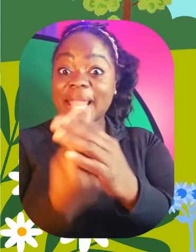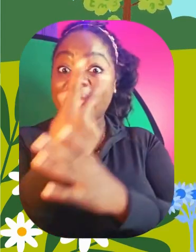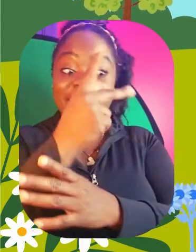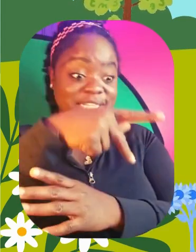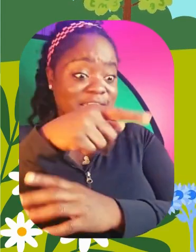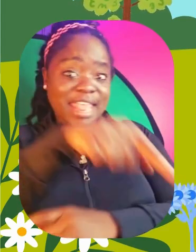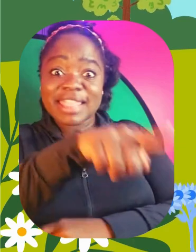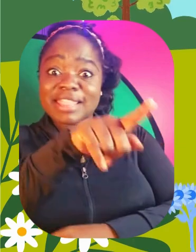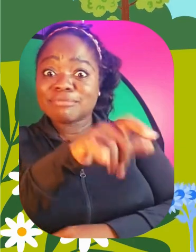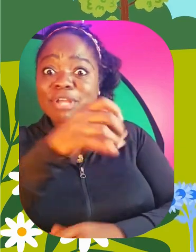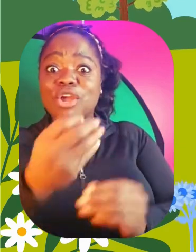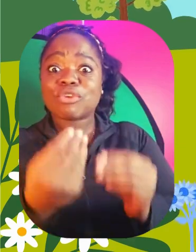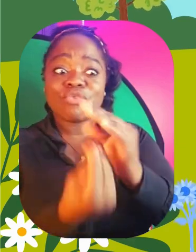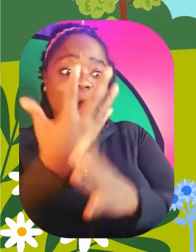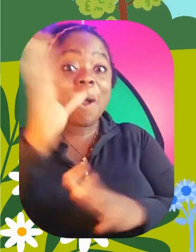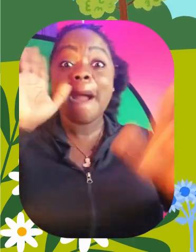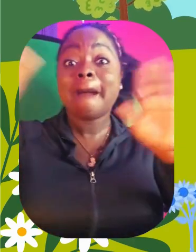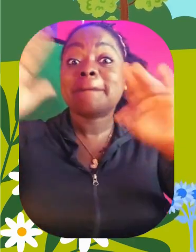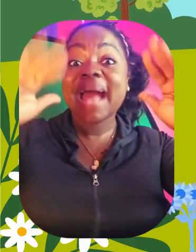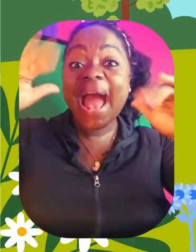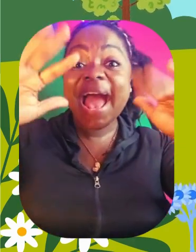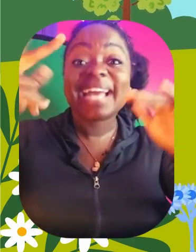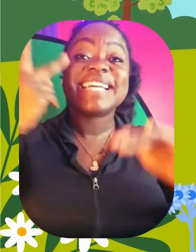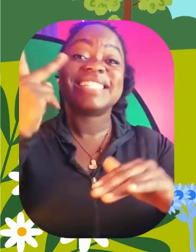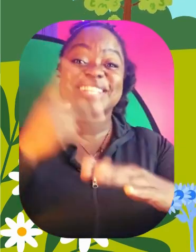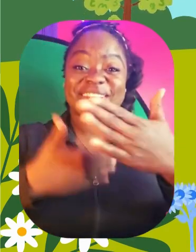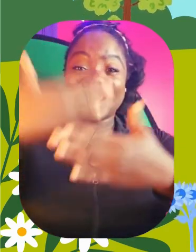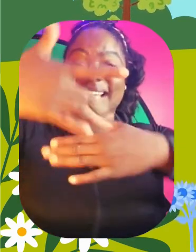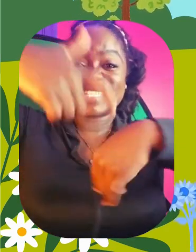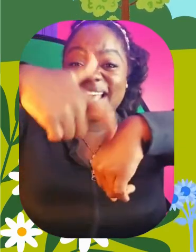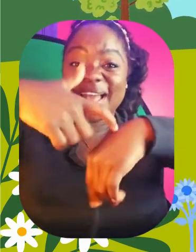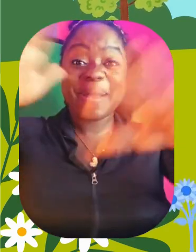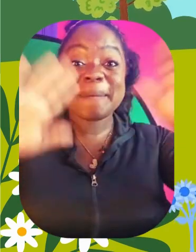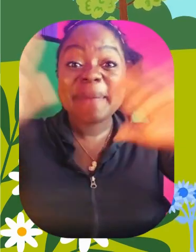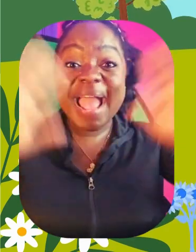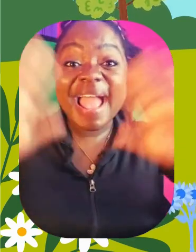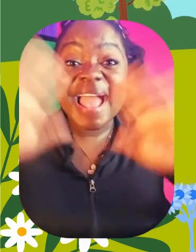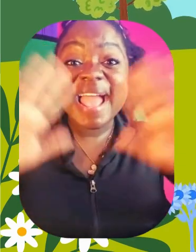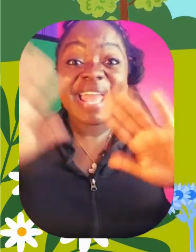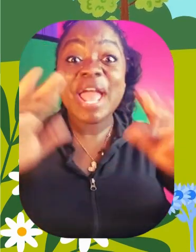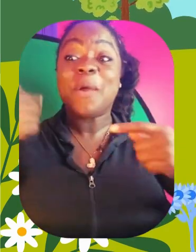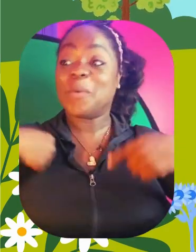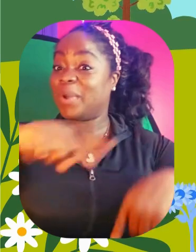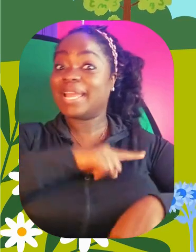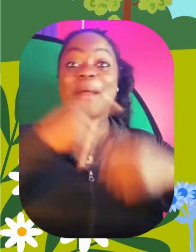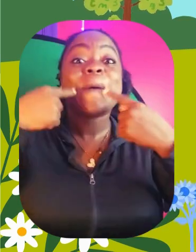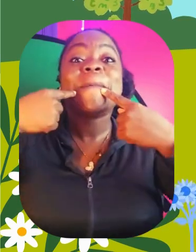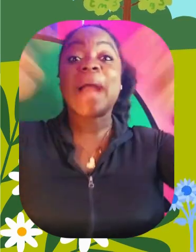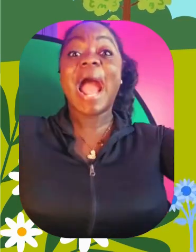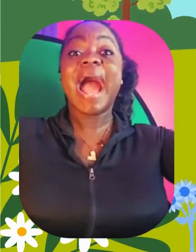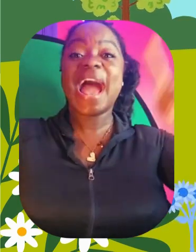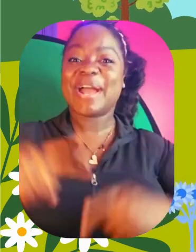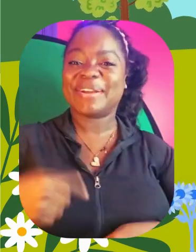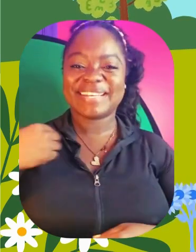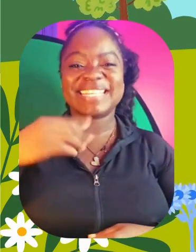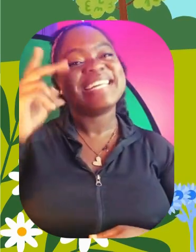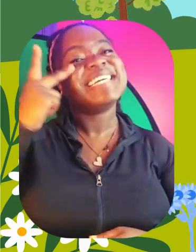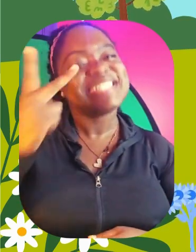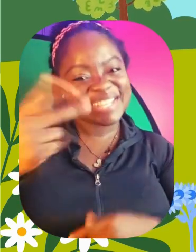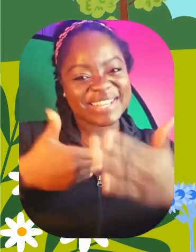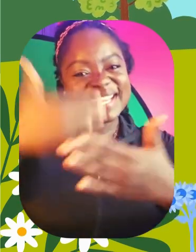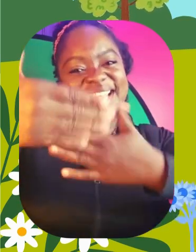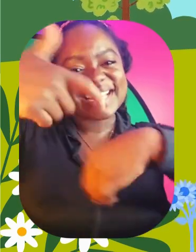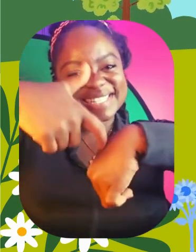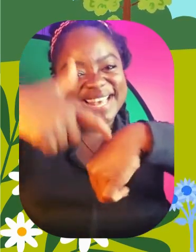Look at the plant, it's growing. Bye guys, see you next time. We did it. Bye.